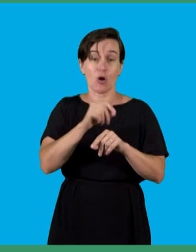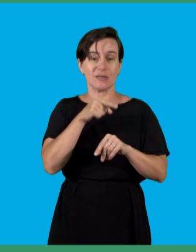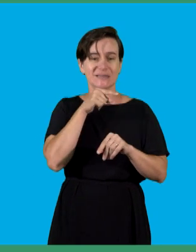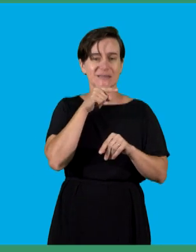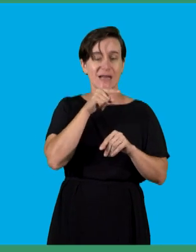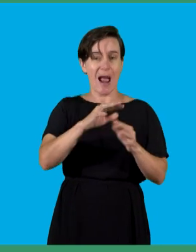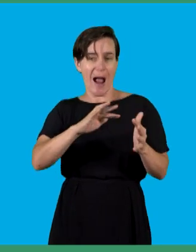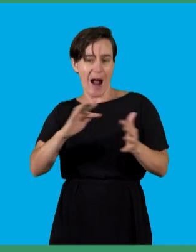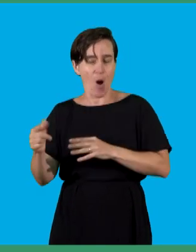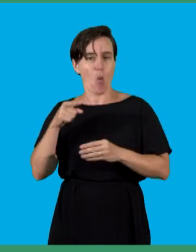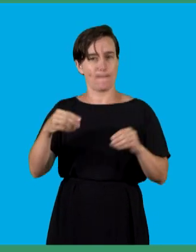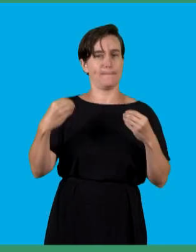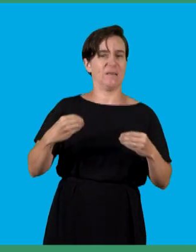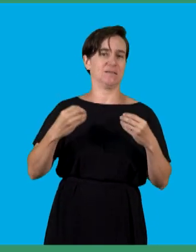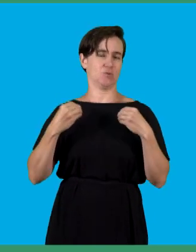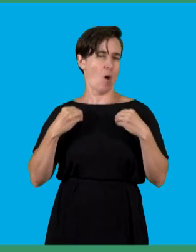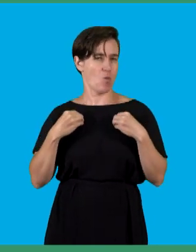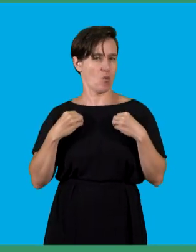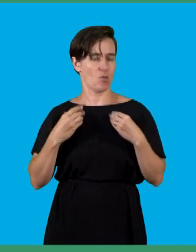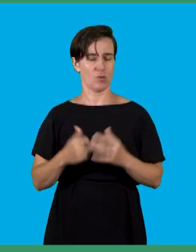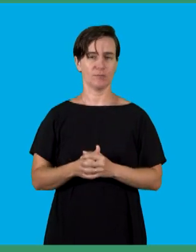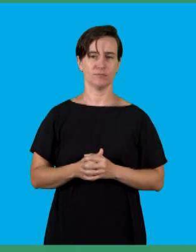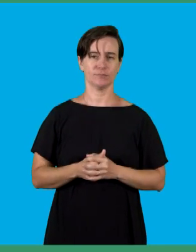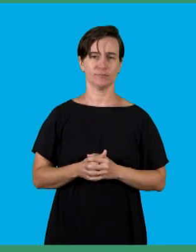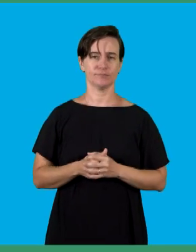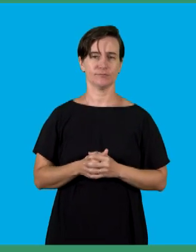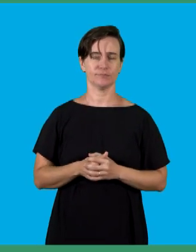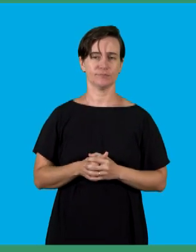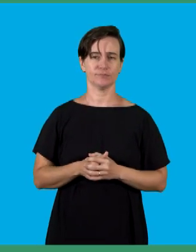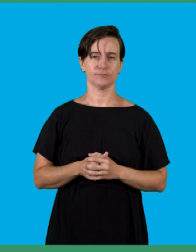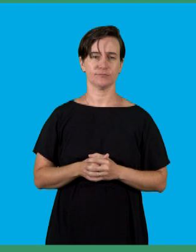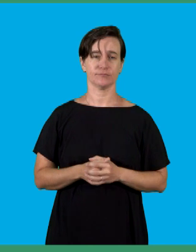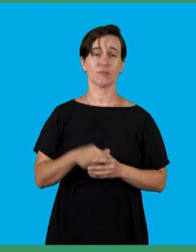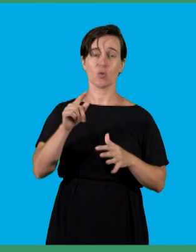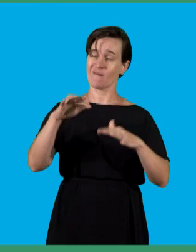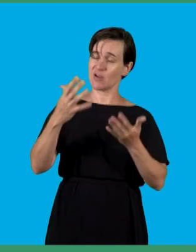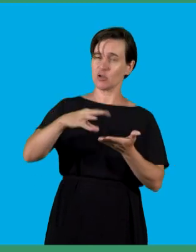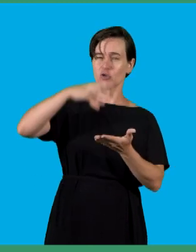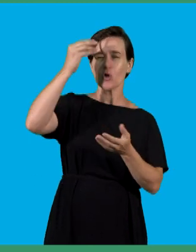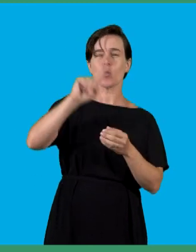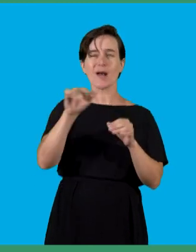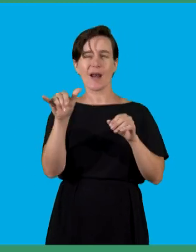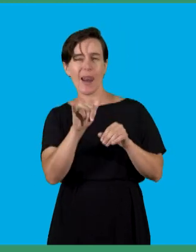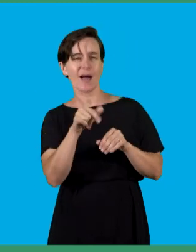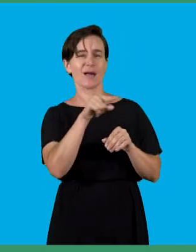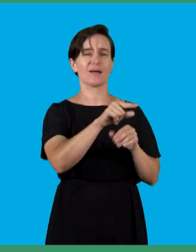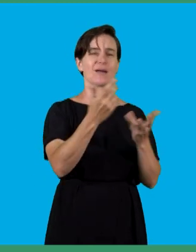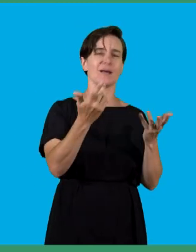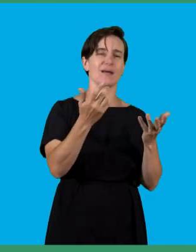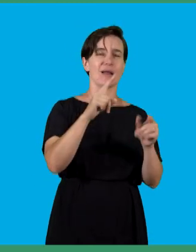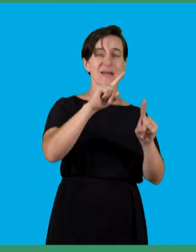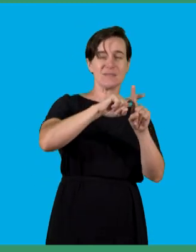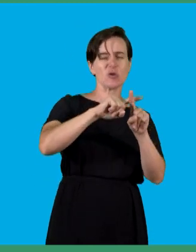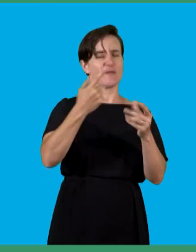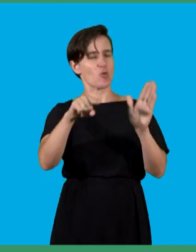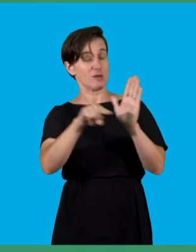status of the specific form of ownership. You have learned about the characteristics, advantages,